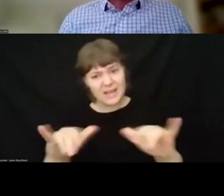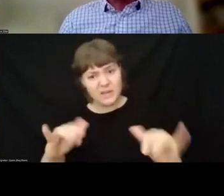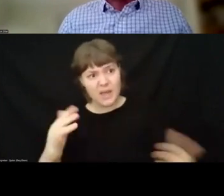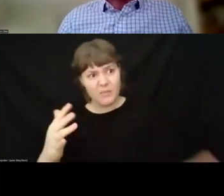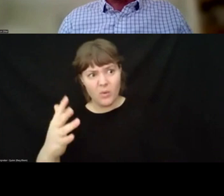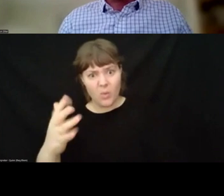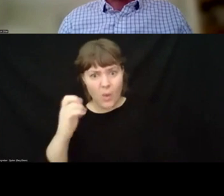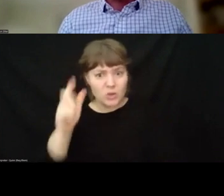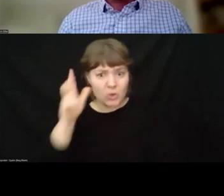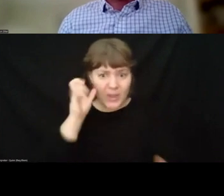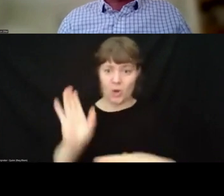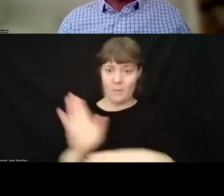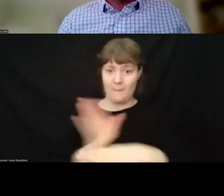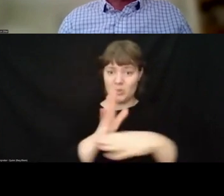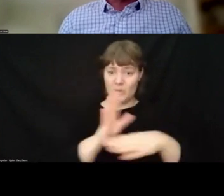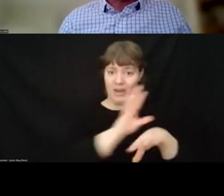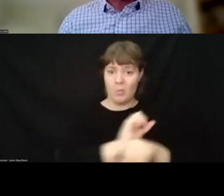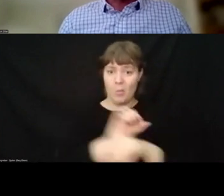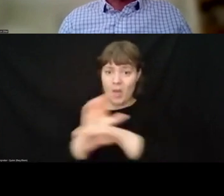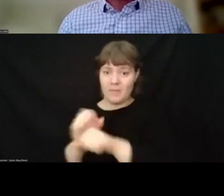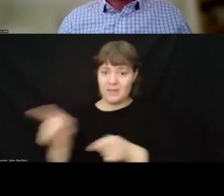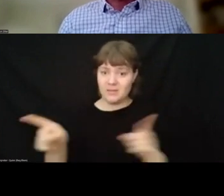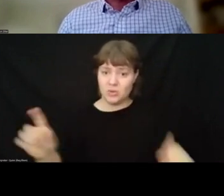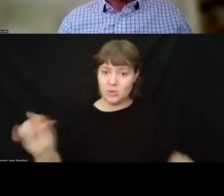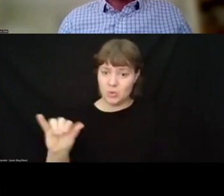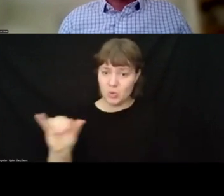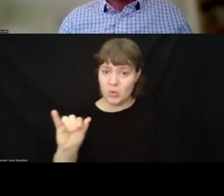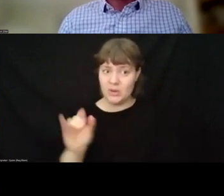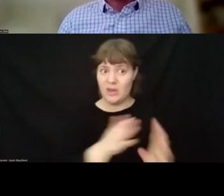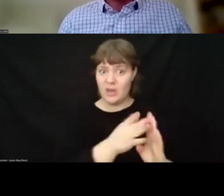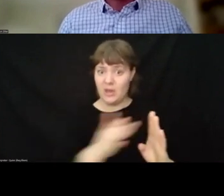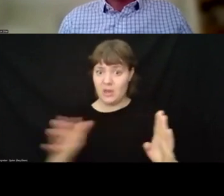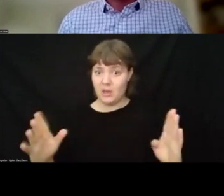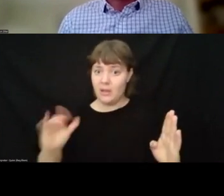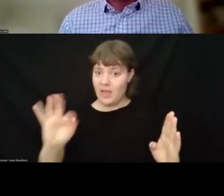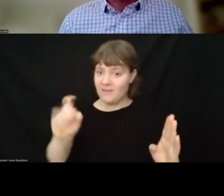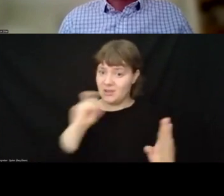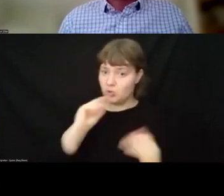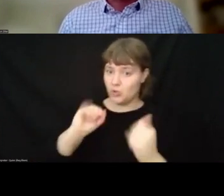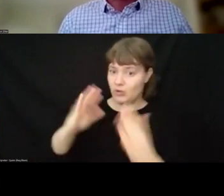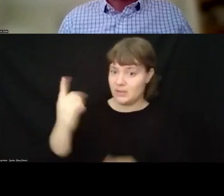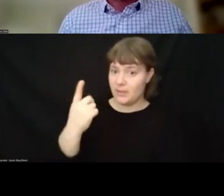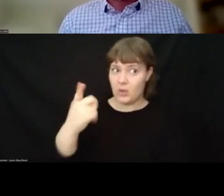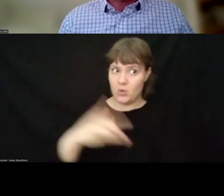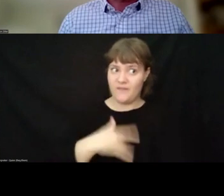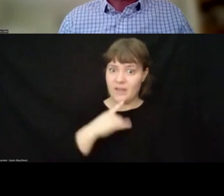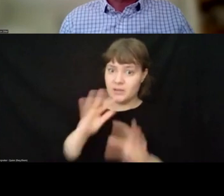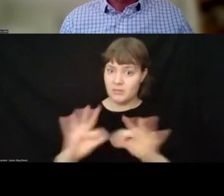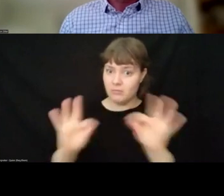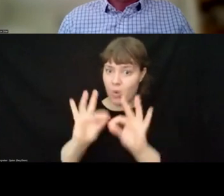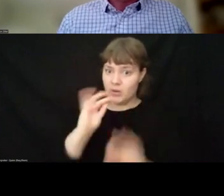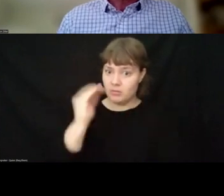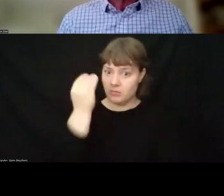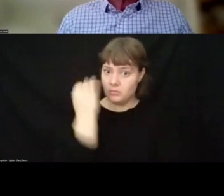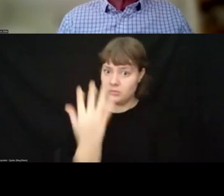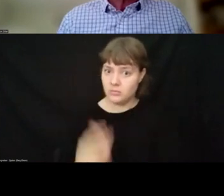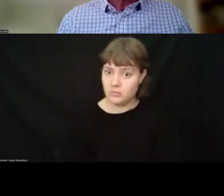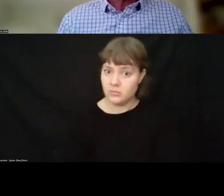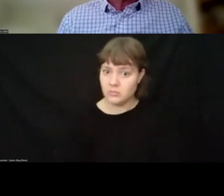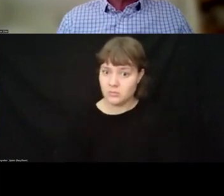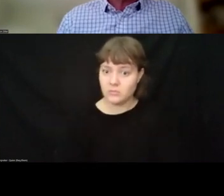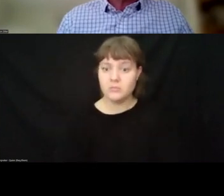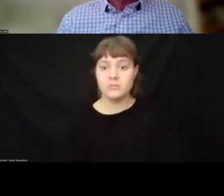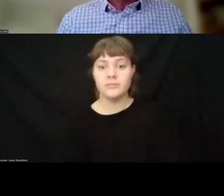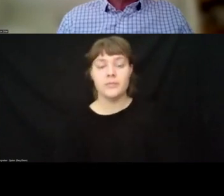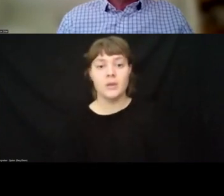you between visits as well if there are things that need to be addressed or that you feel are important for us to address. And I